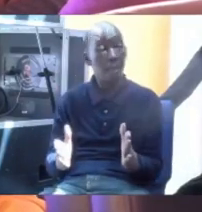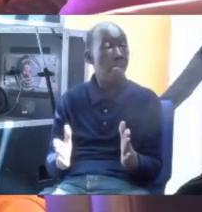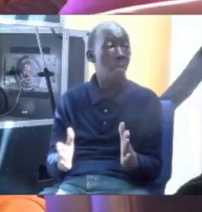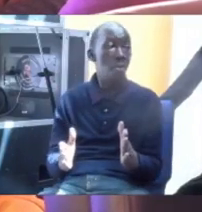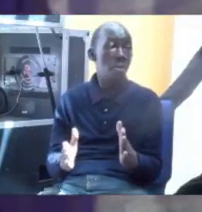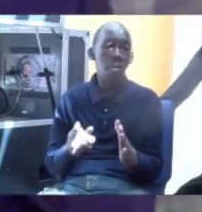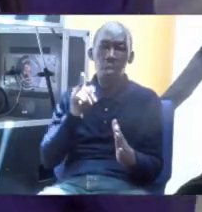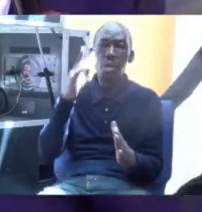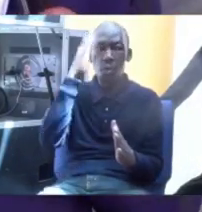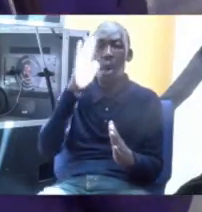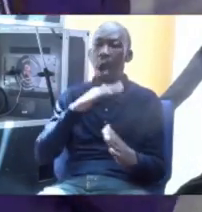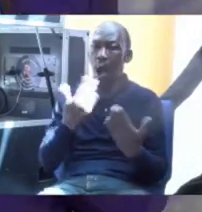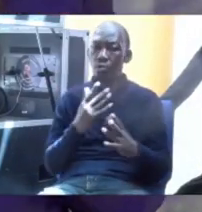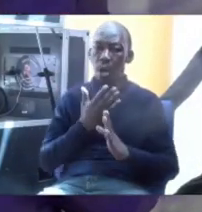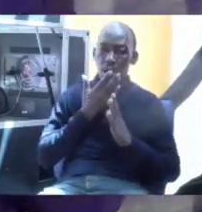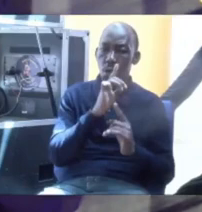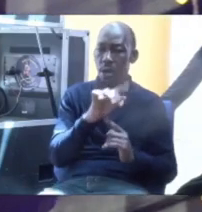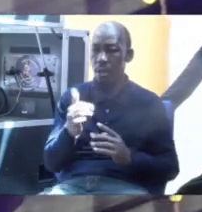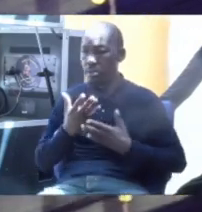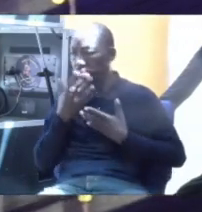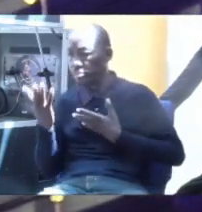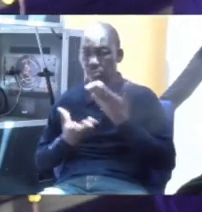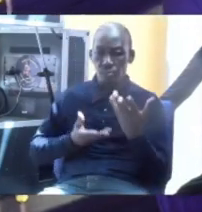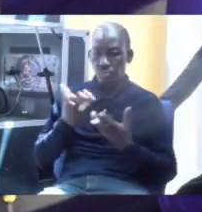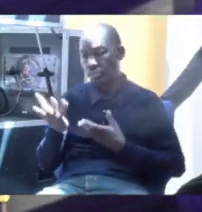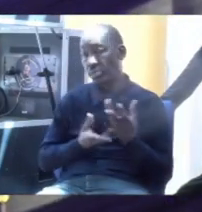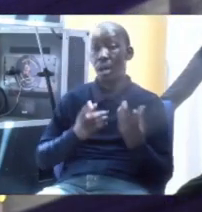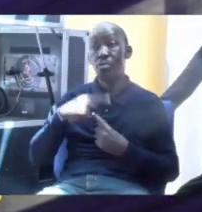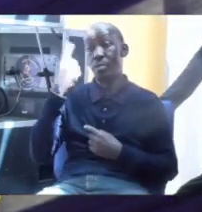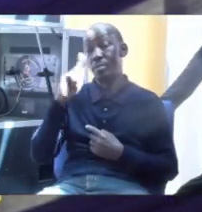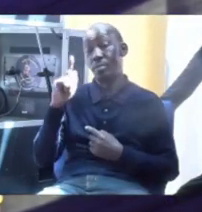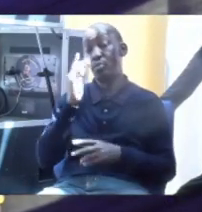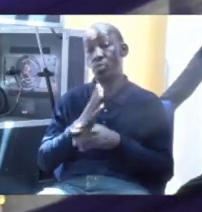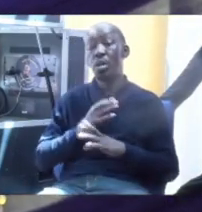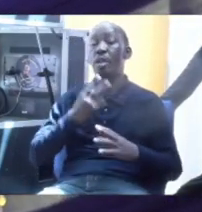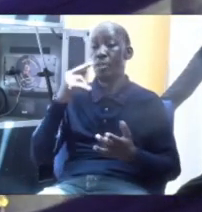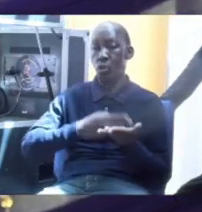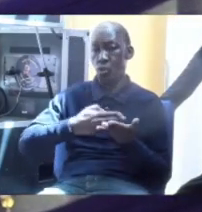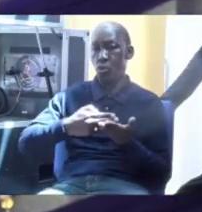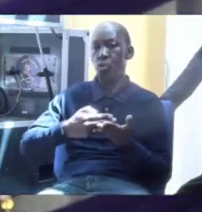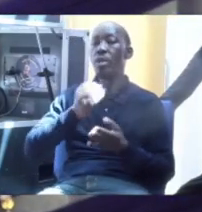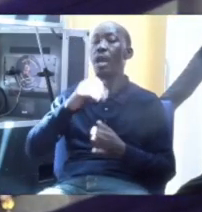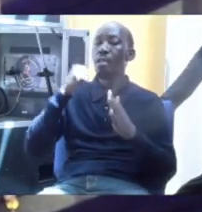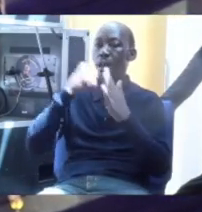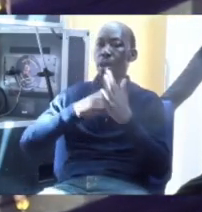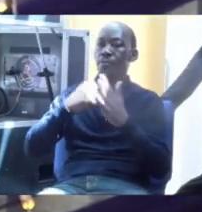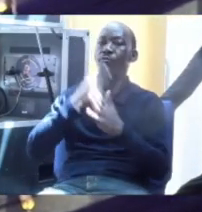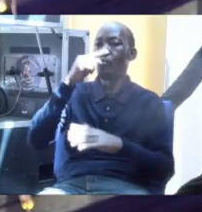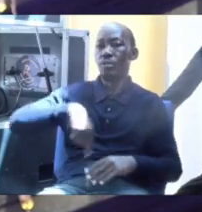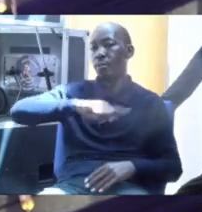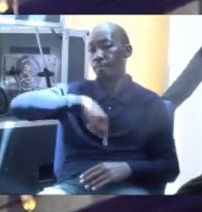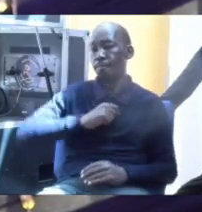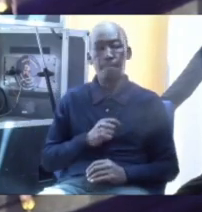lawyer mwingine. They know how to answer one another. Wanajua jinsi ya kujibizana. Am I correct? Sio. The Holy Spirit is our advocate. Roho